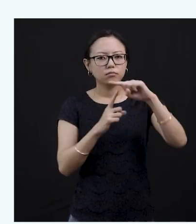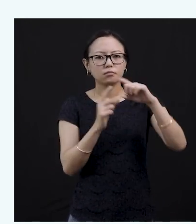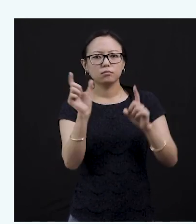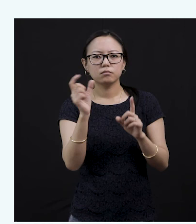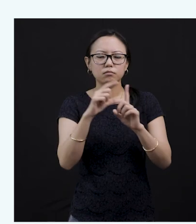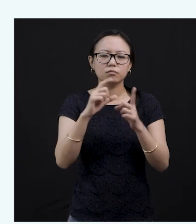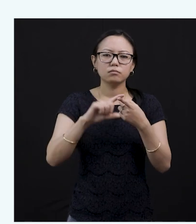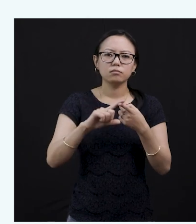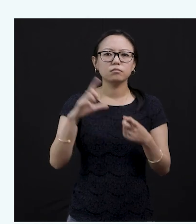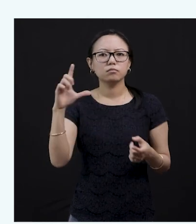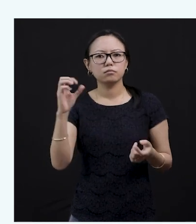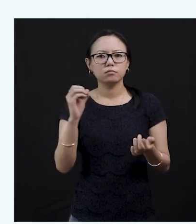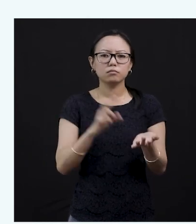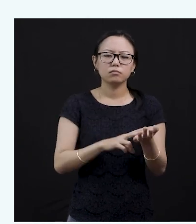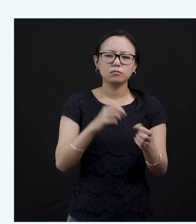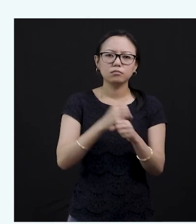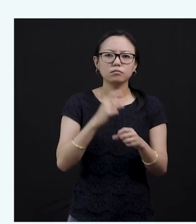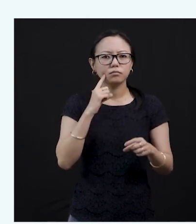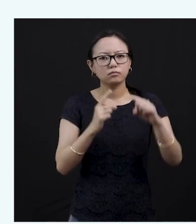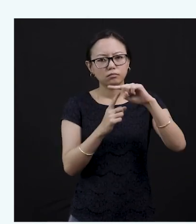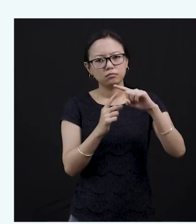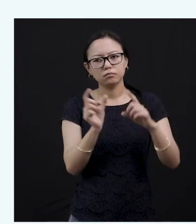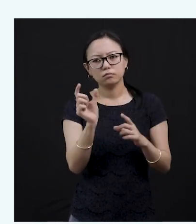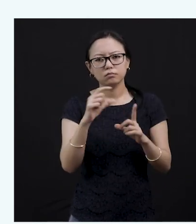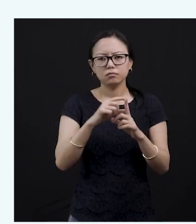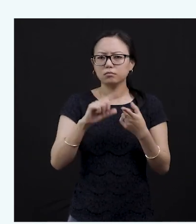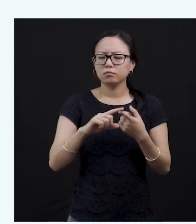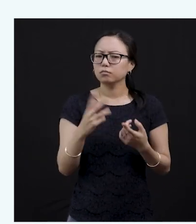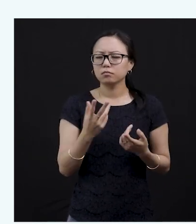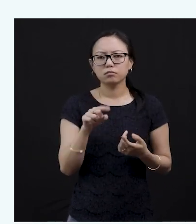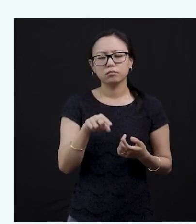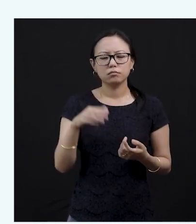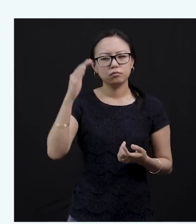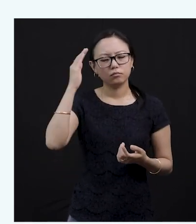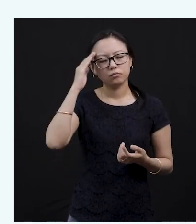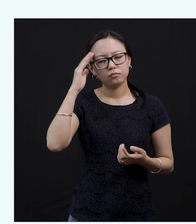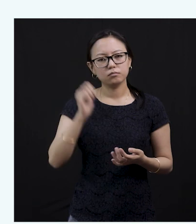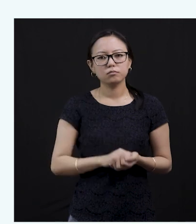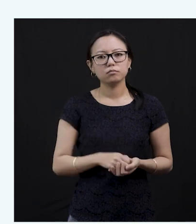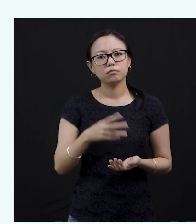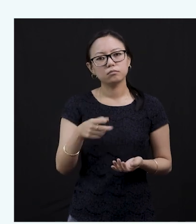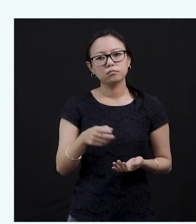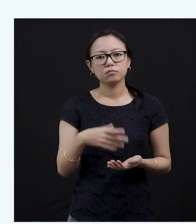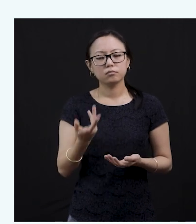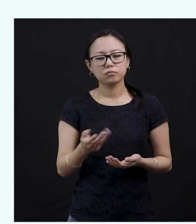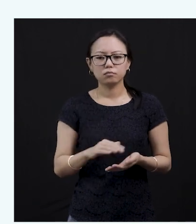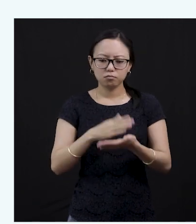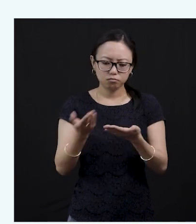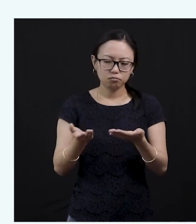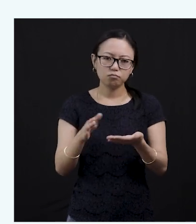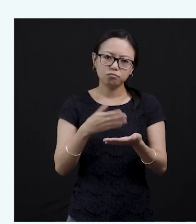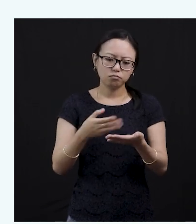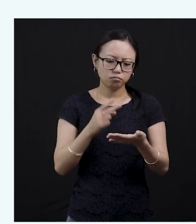out the exact location with the help of a map, or you can also do this activity with your